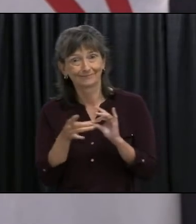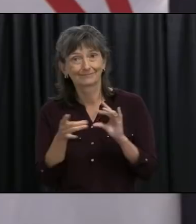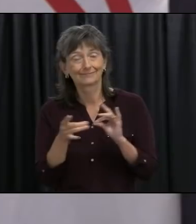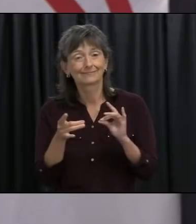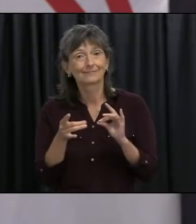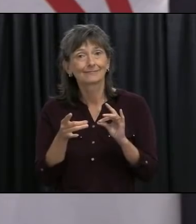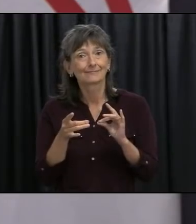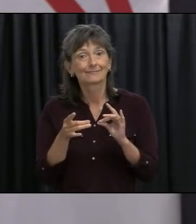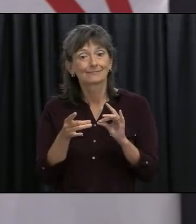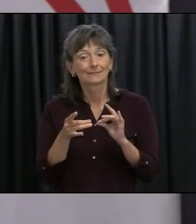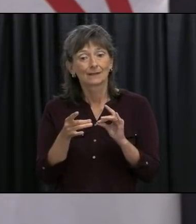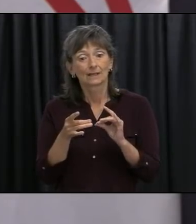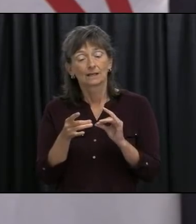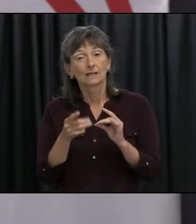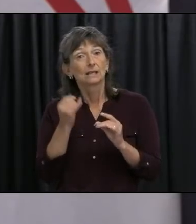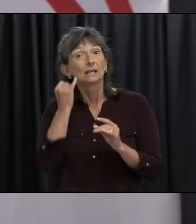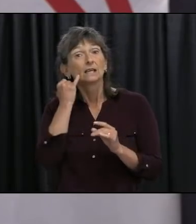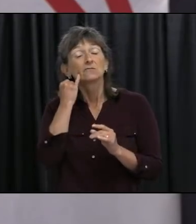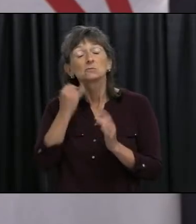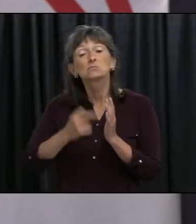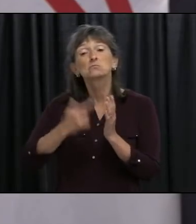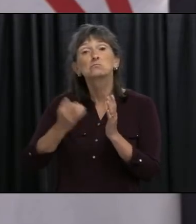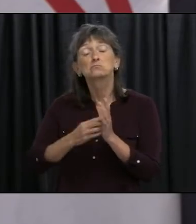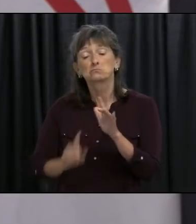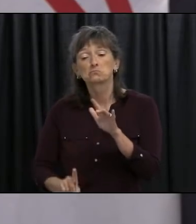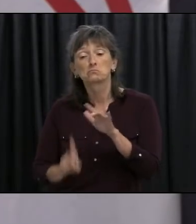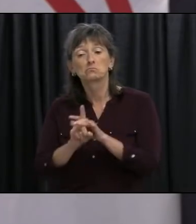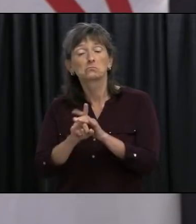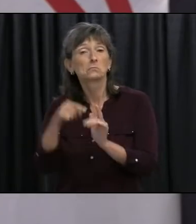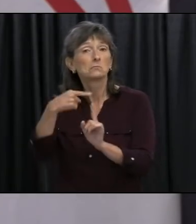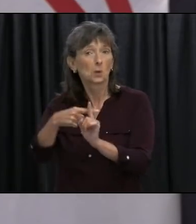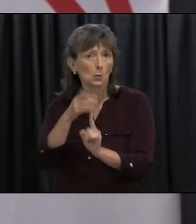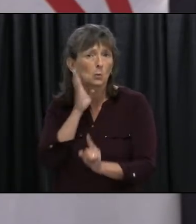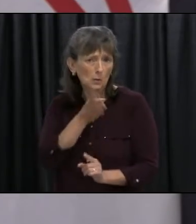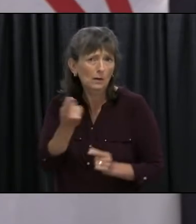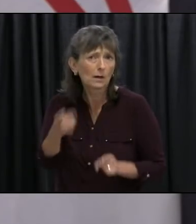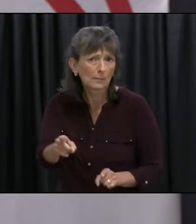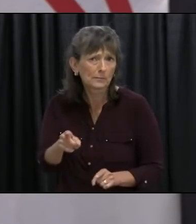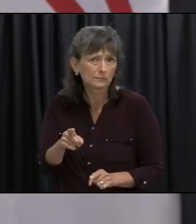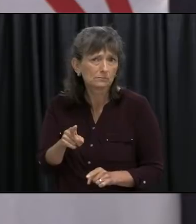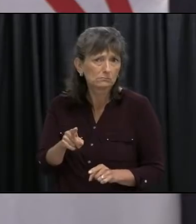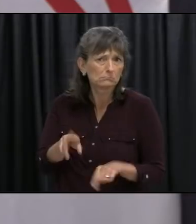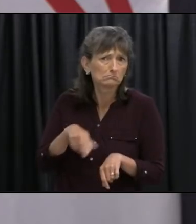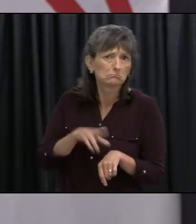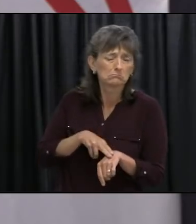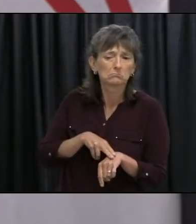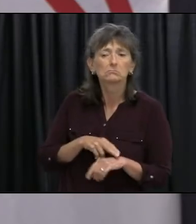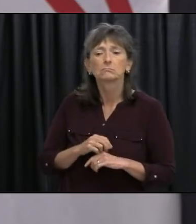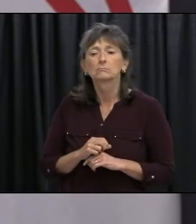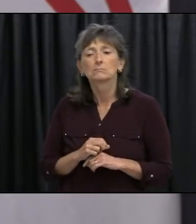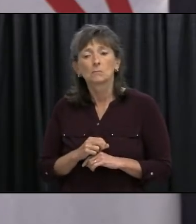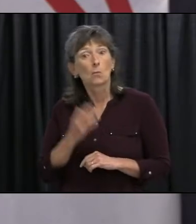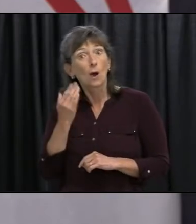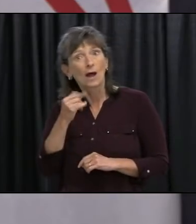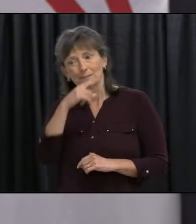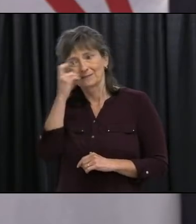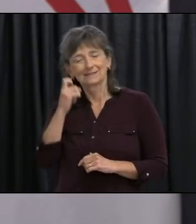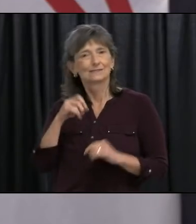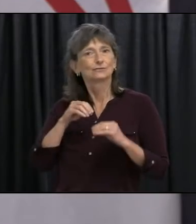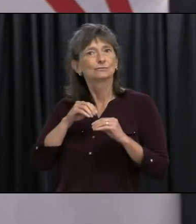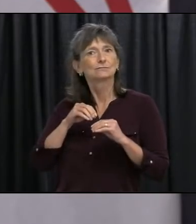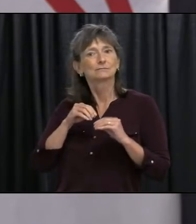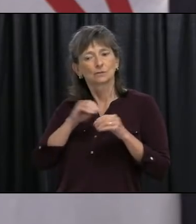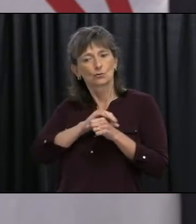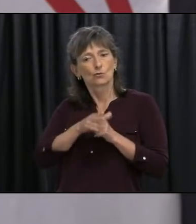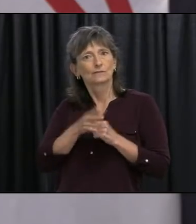would not be completely unexpected if from time to time we will have positive cases, recognizing that this virus is still